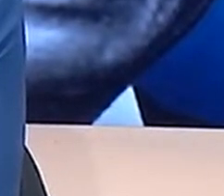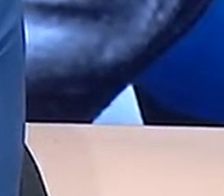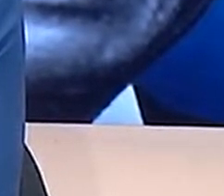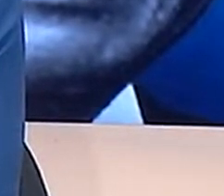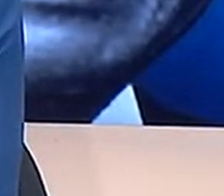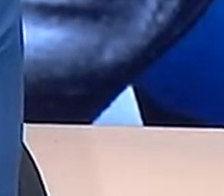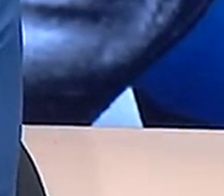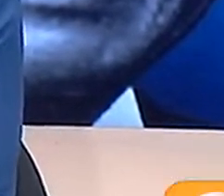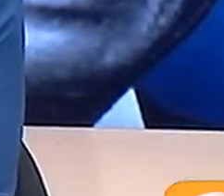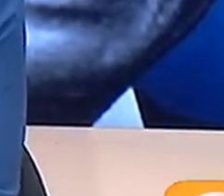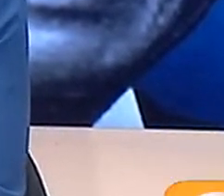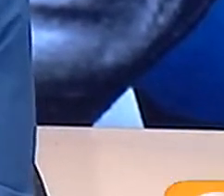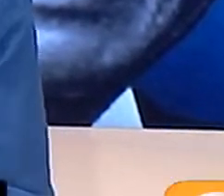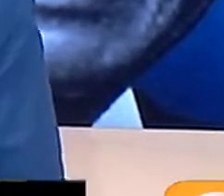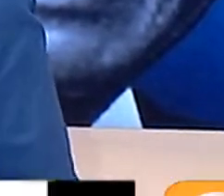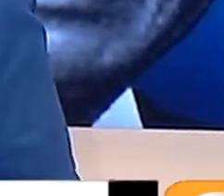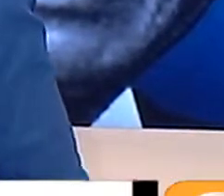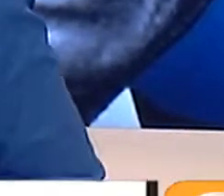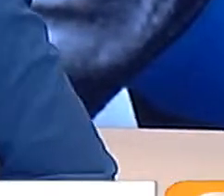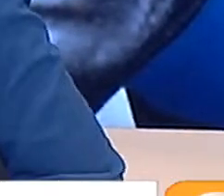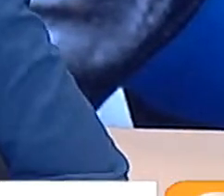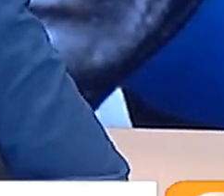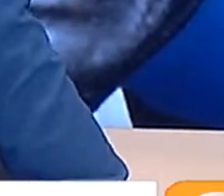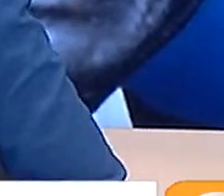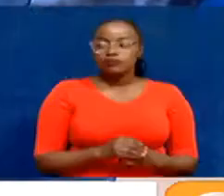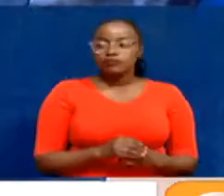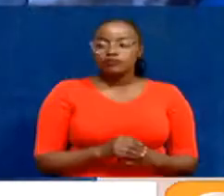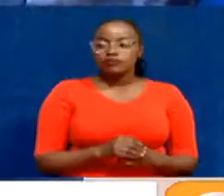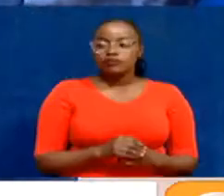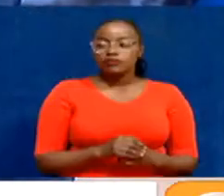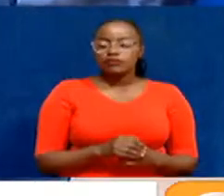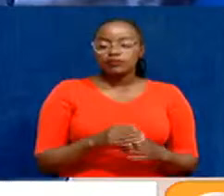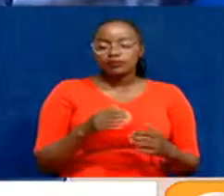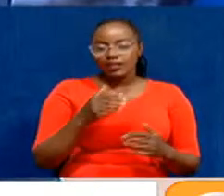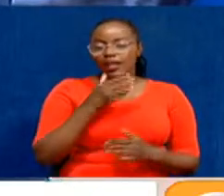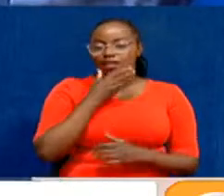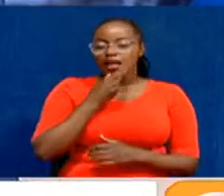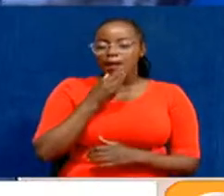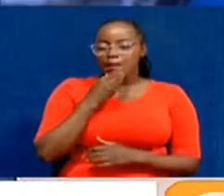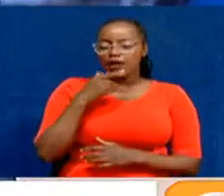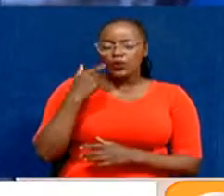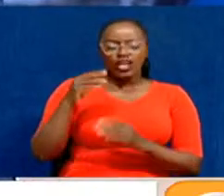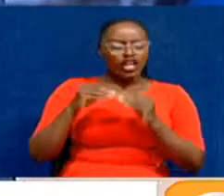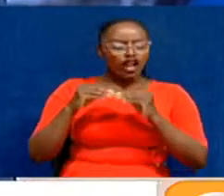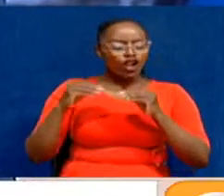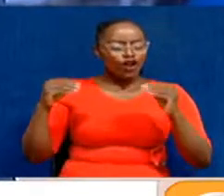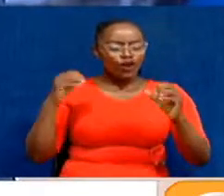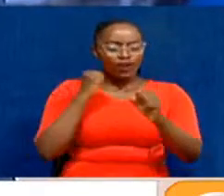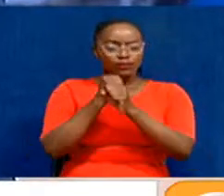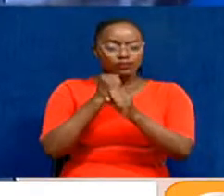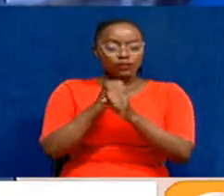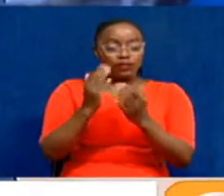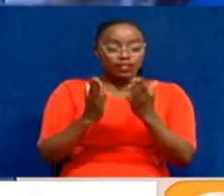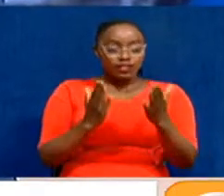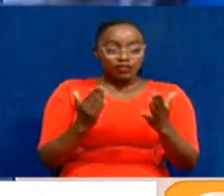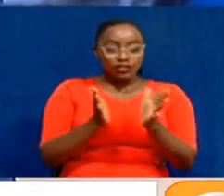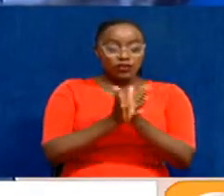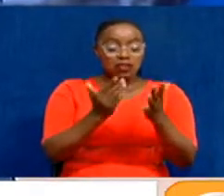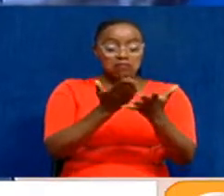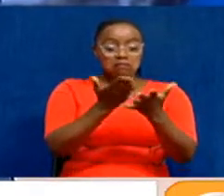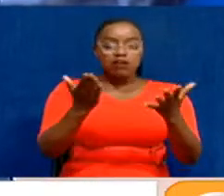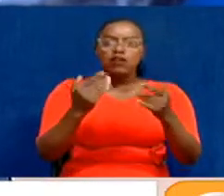gentleman of Kenyan politics has gone to rest. A decorated and long career, all in the service of the